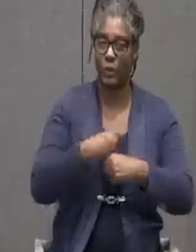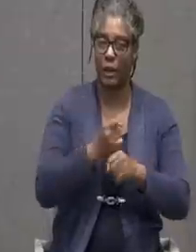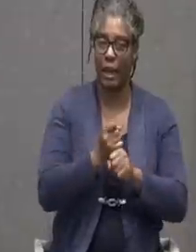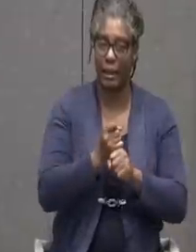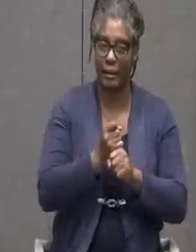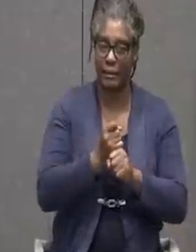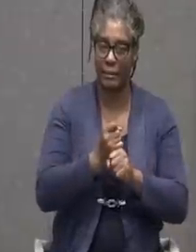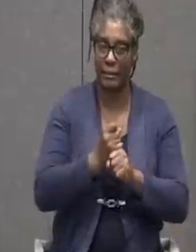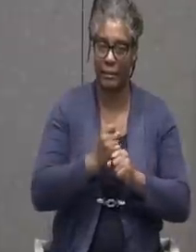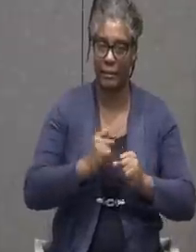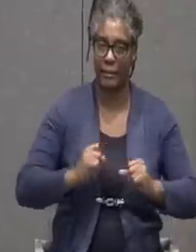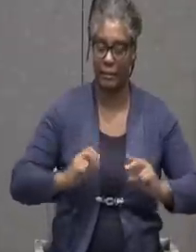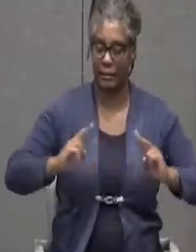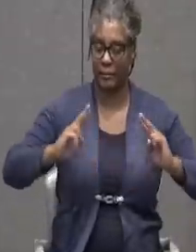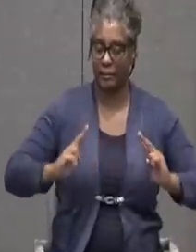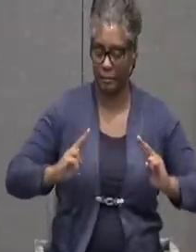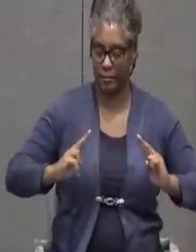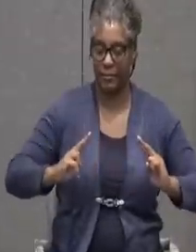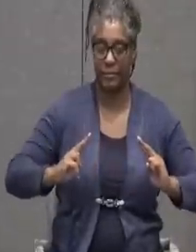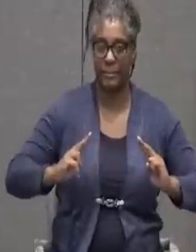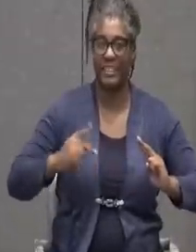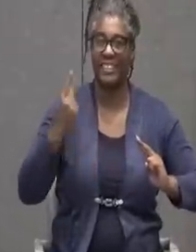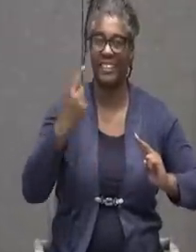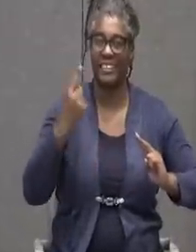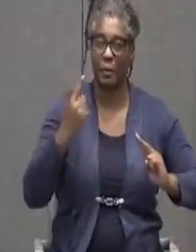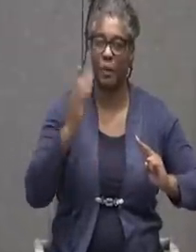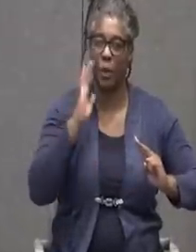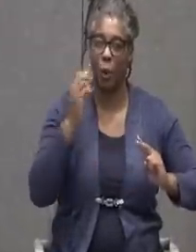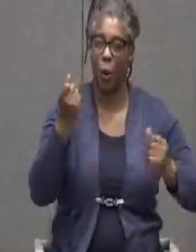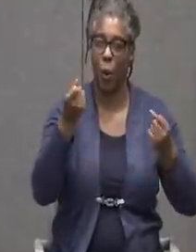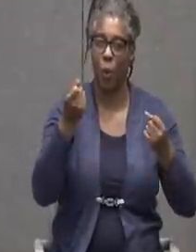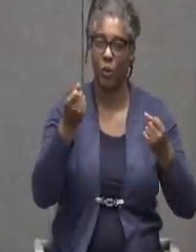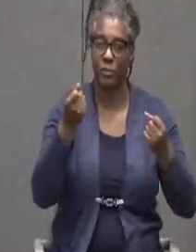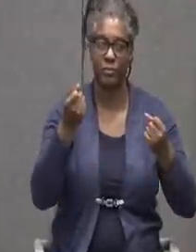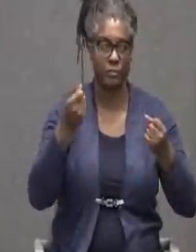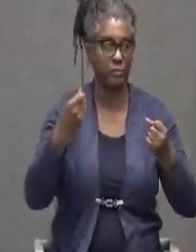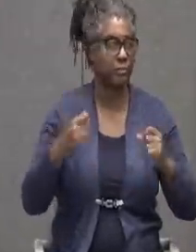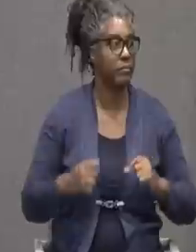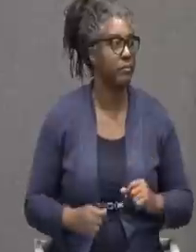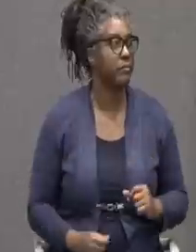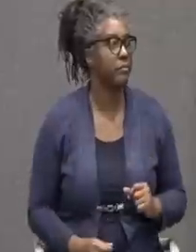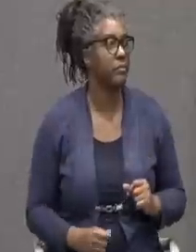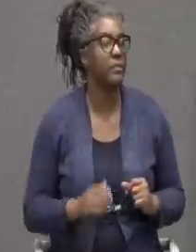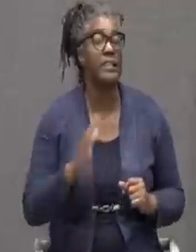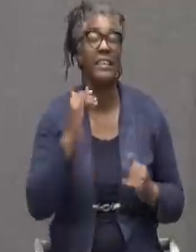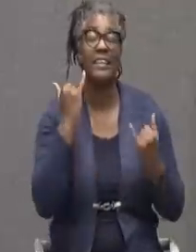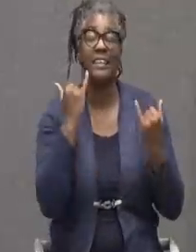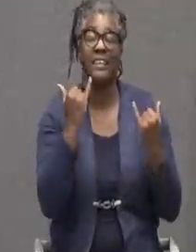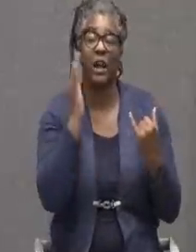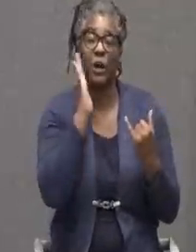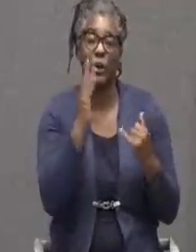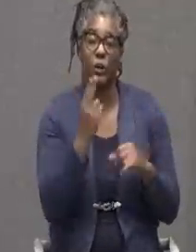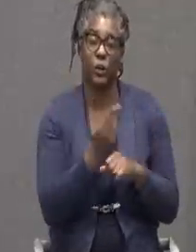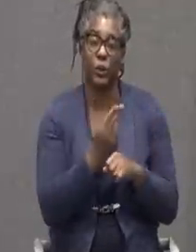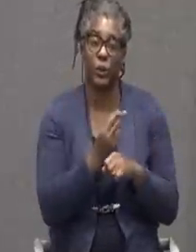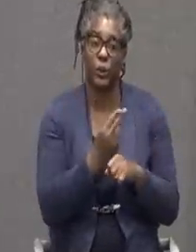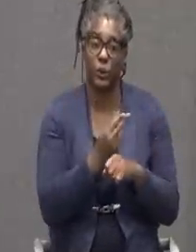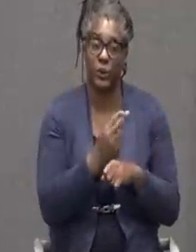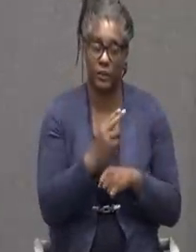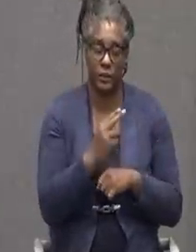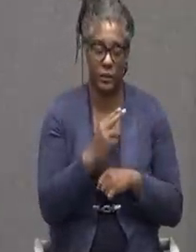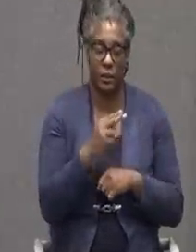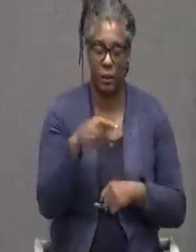For this, I might use these popsicle sticks. And hopefully my glue gun is warm enough to find